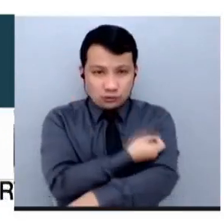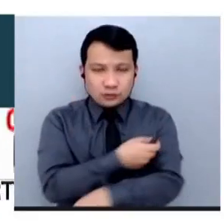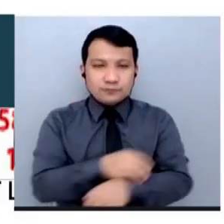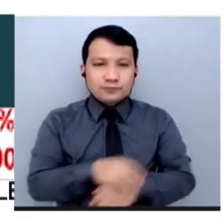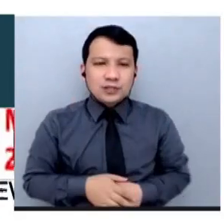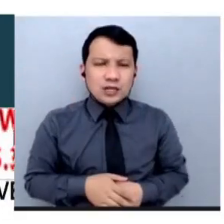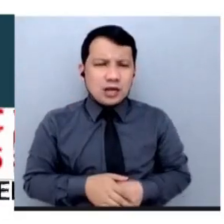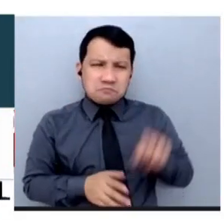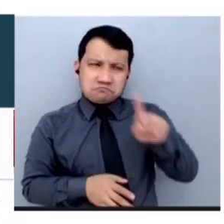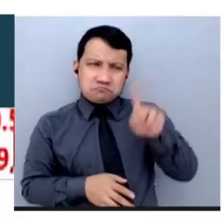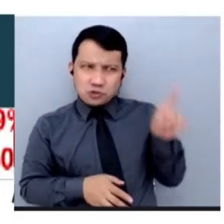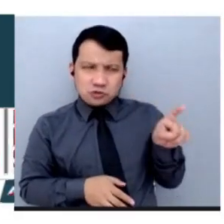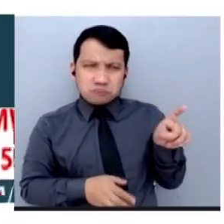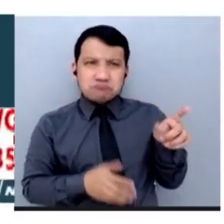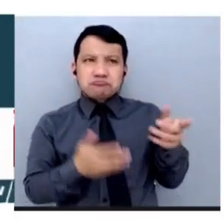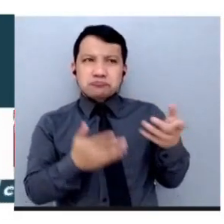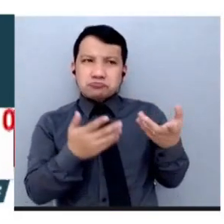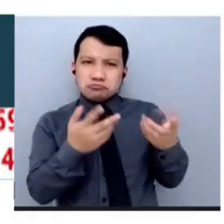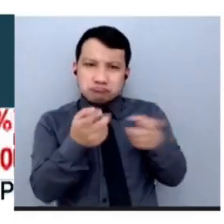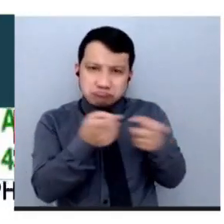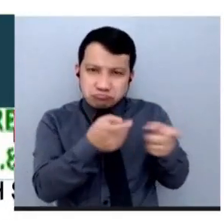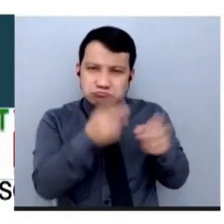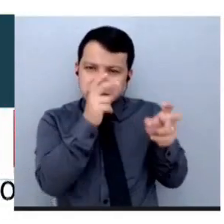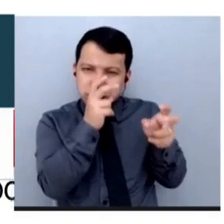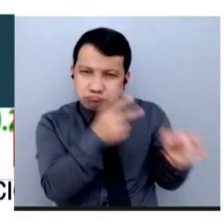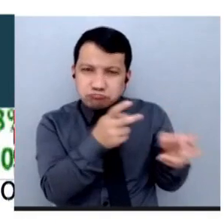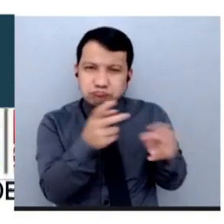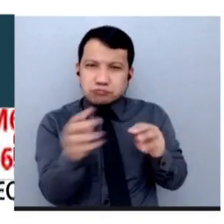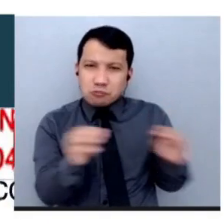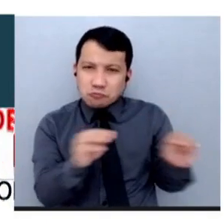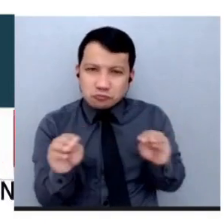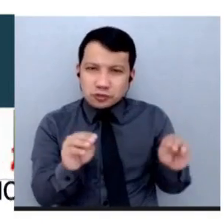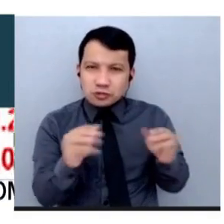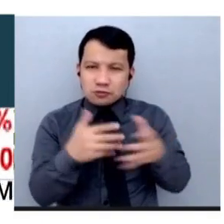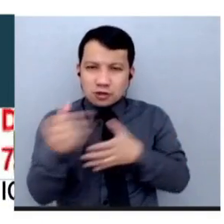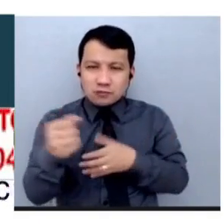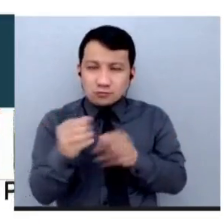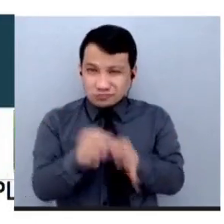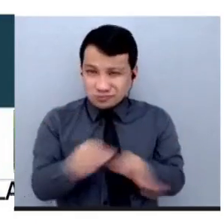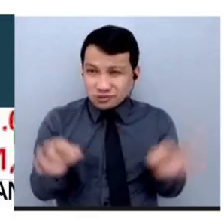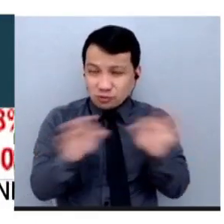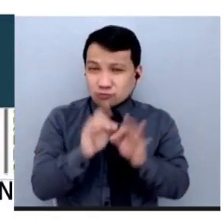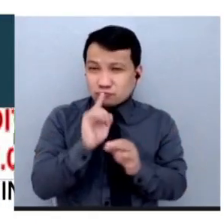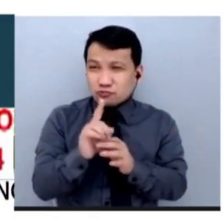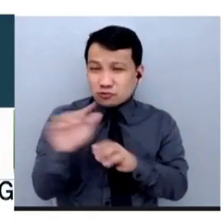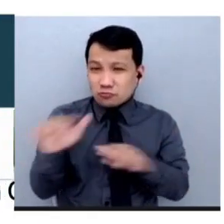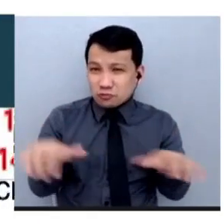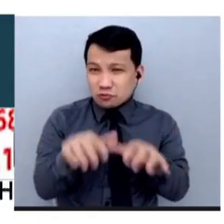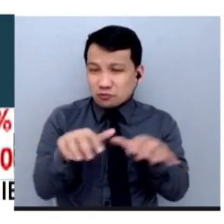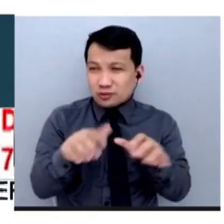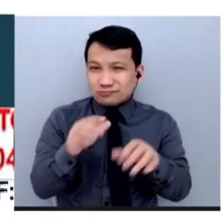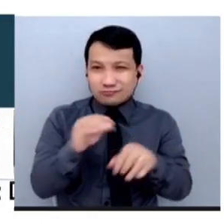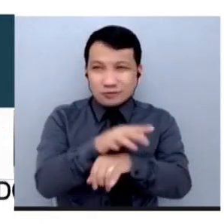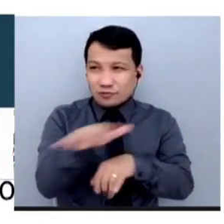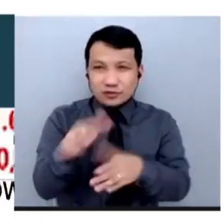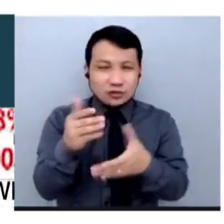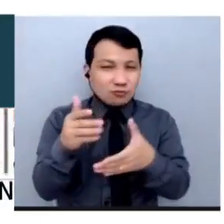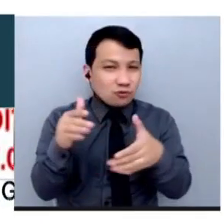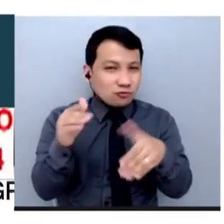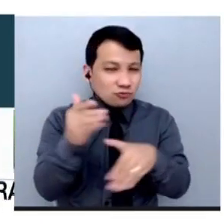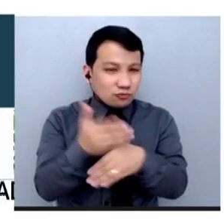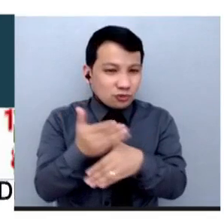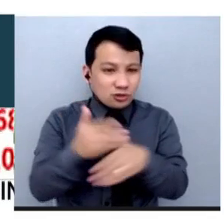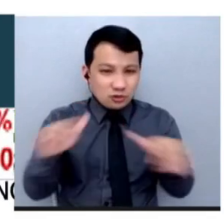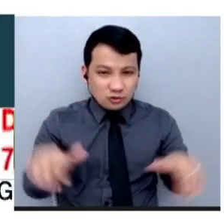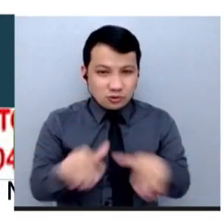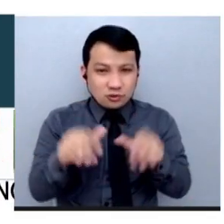The restriction on mobility has really affected jobs and therefore also affected the overall health of